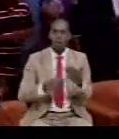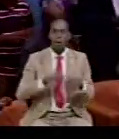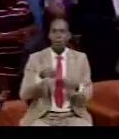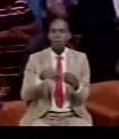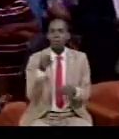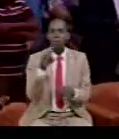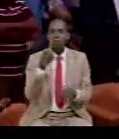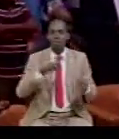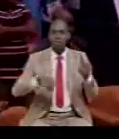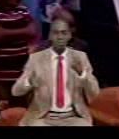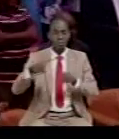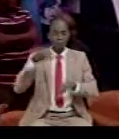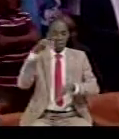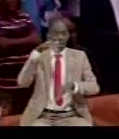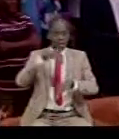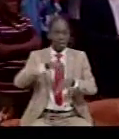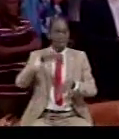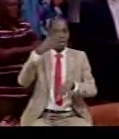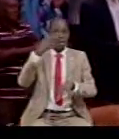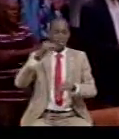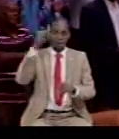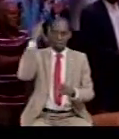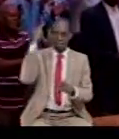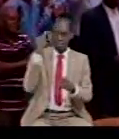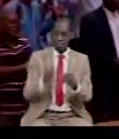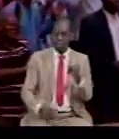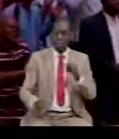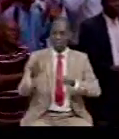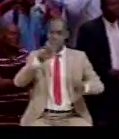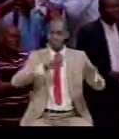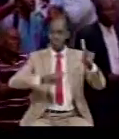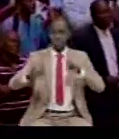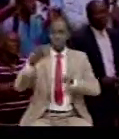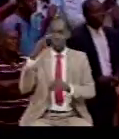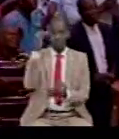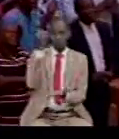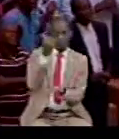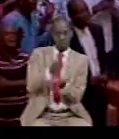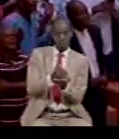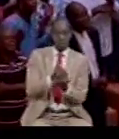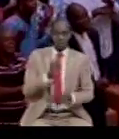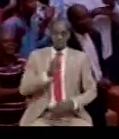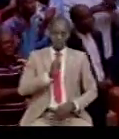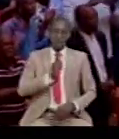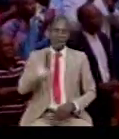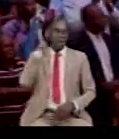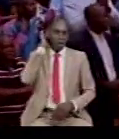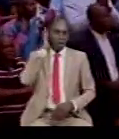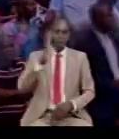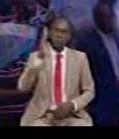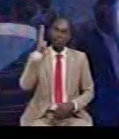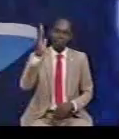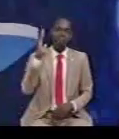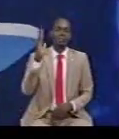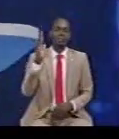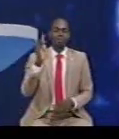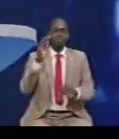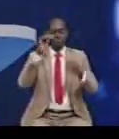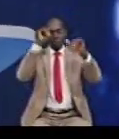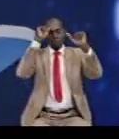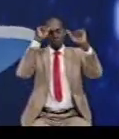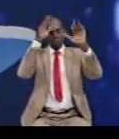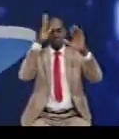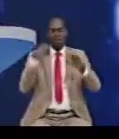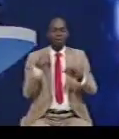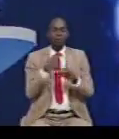Say that at the final amen, I will testify. Father, we thank